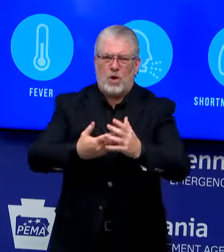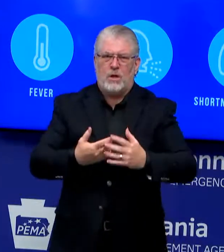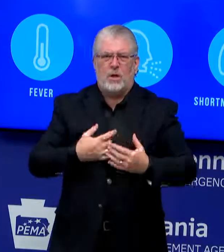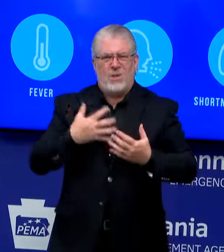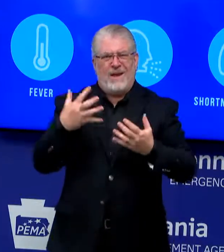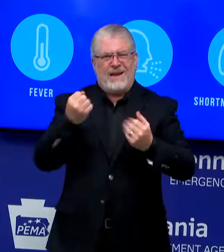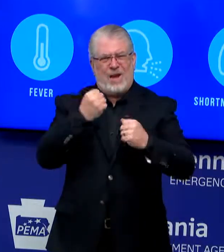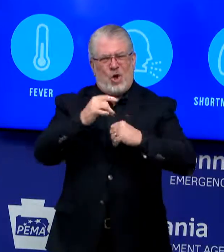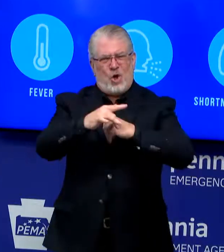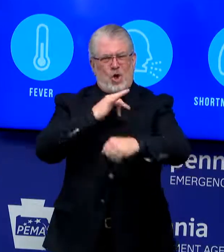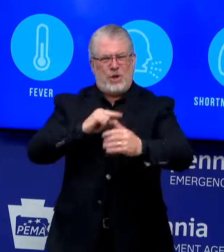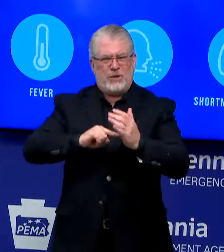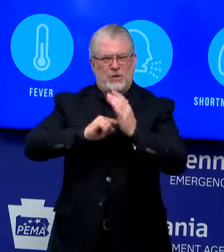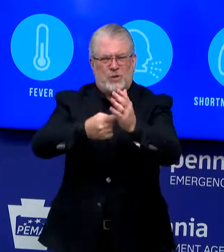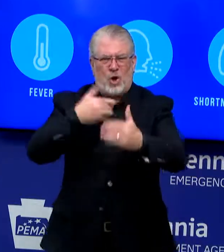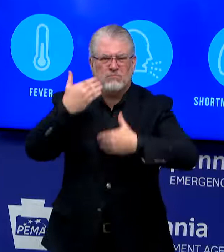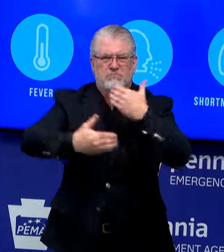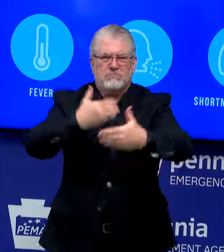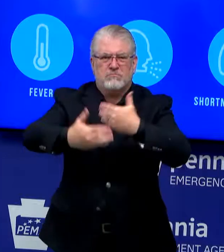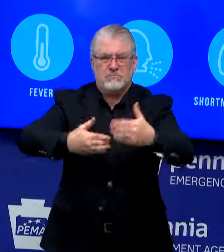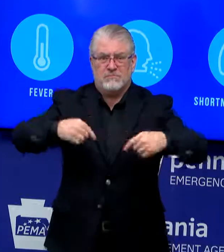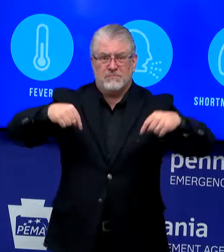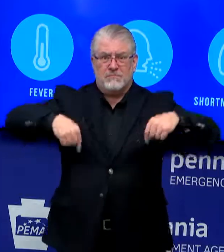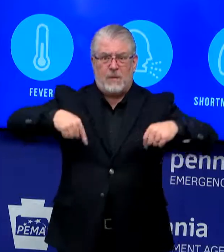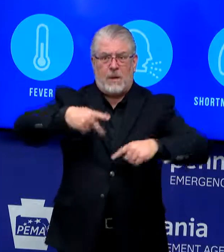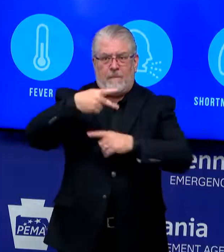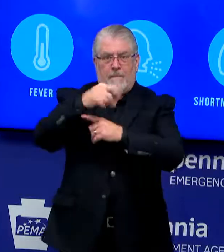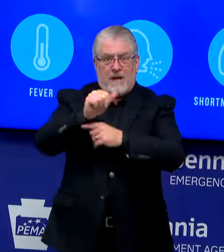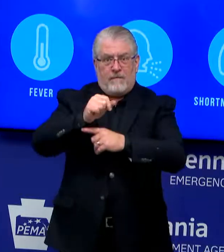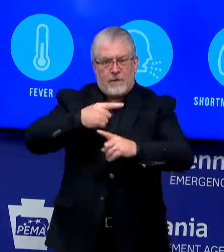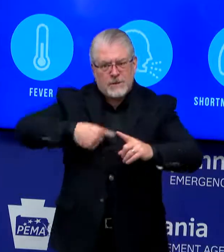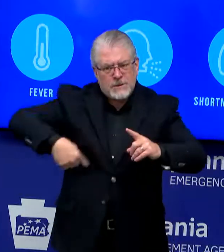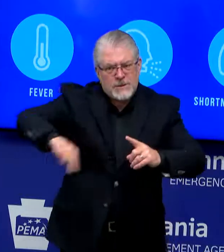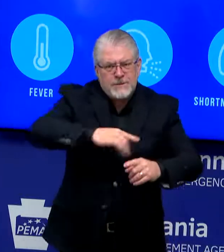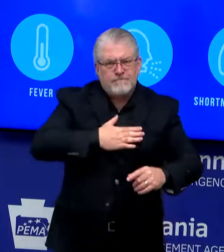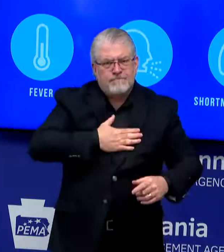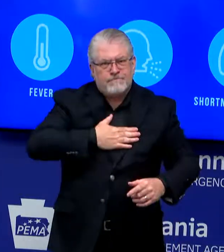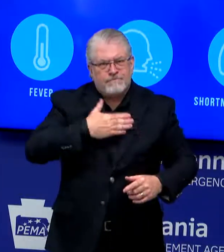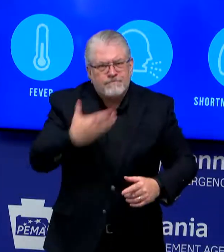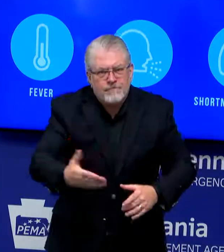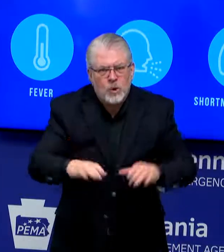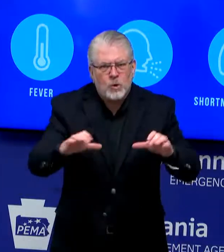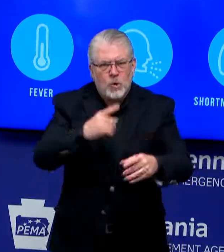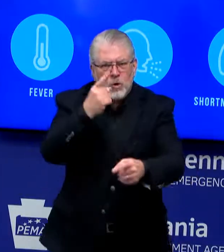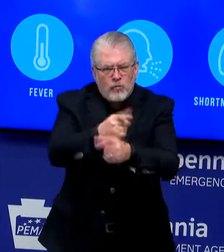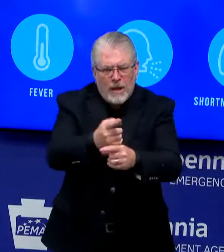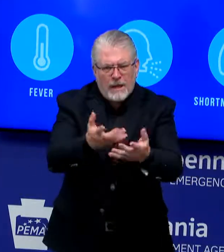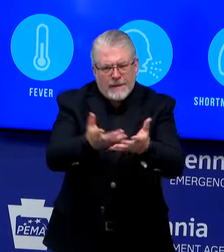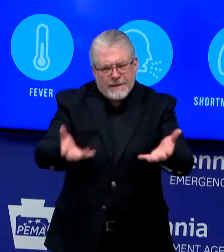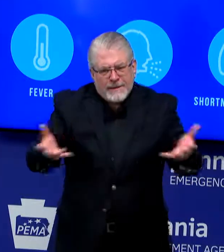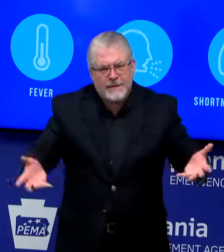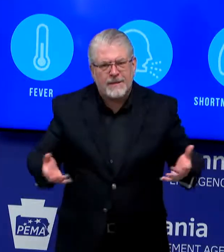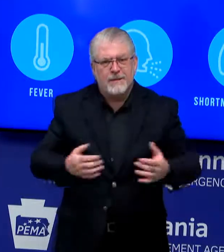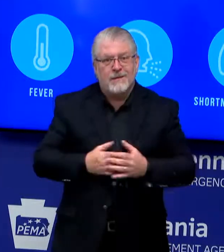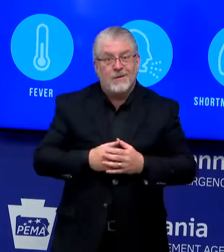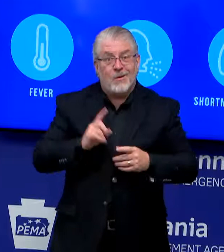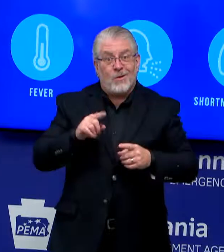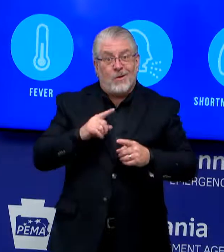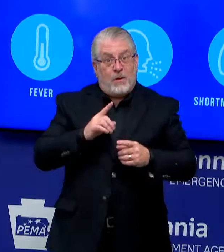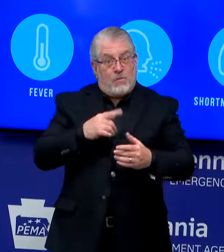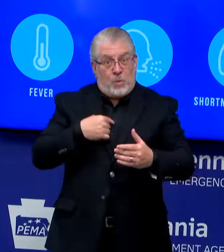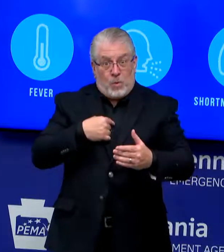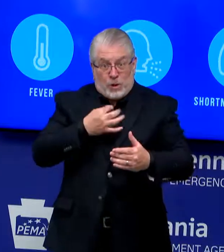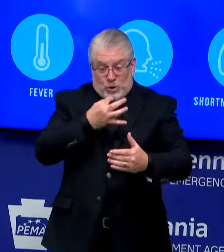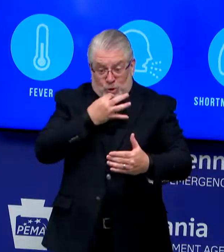the right thing. But we know we still have a way to go until we're through this crisis. And if we want to come out of it with the